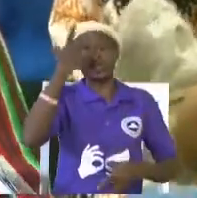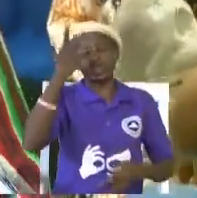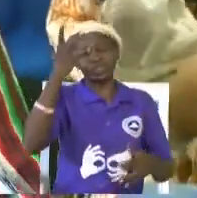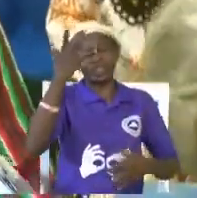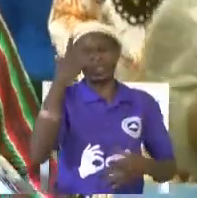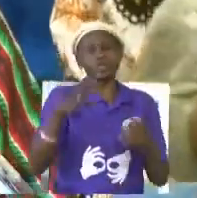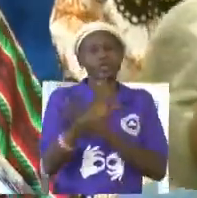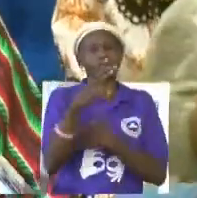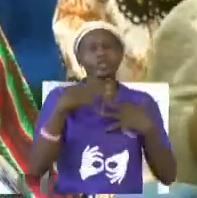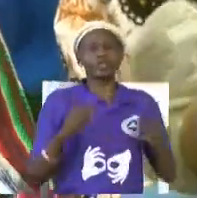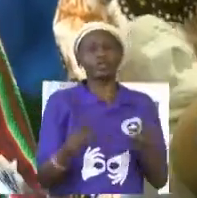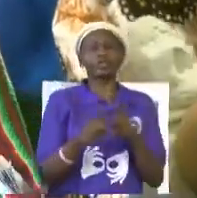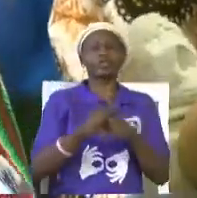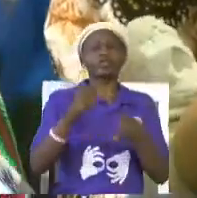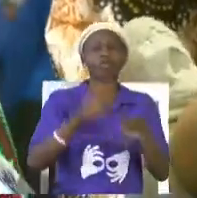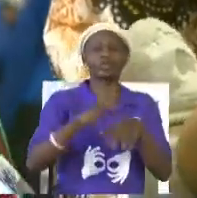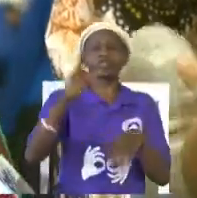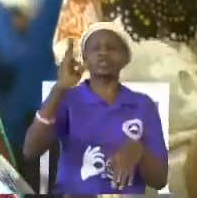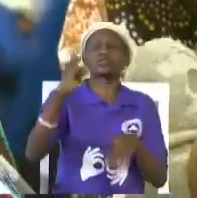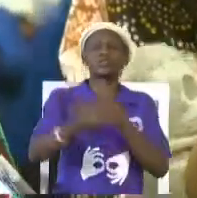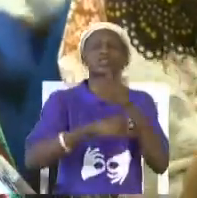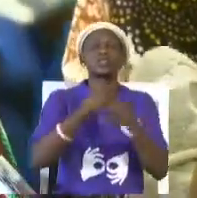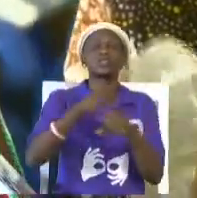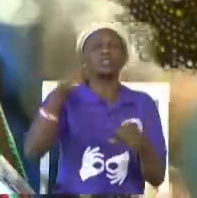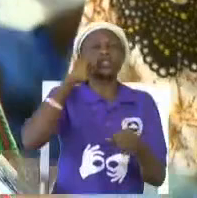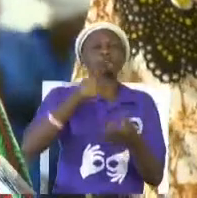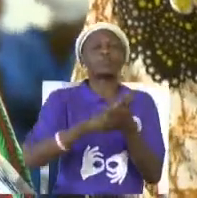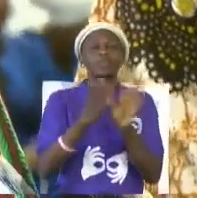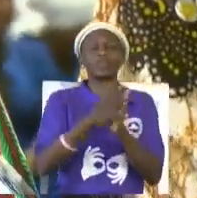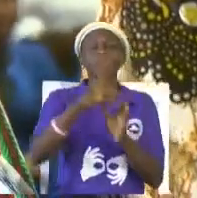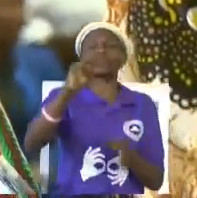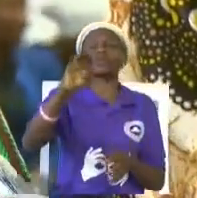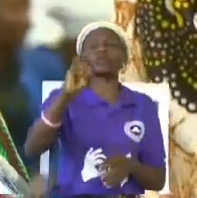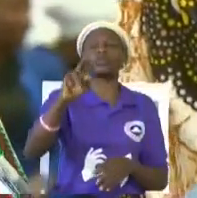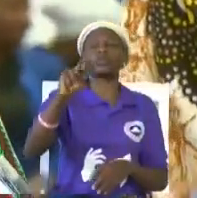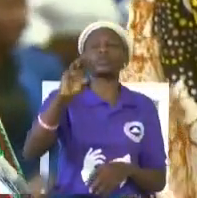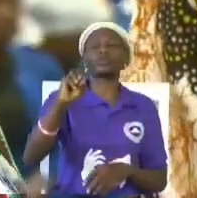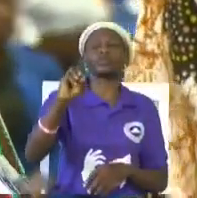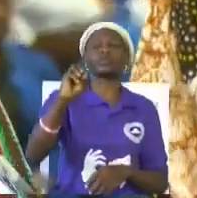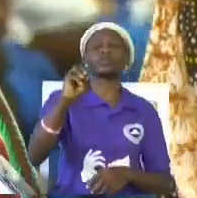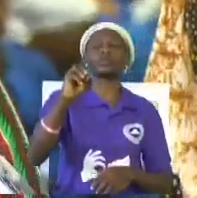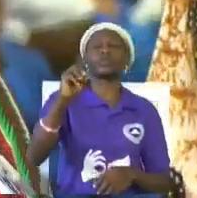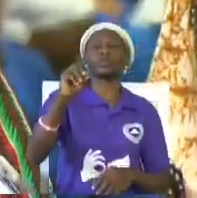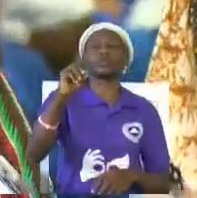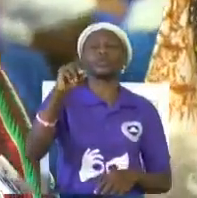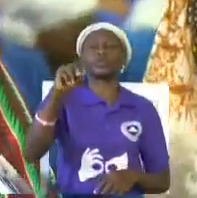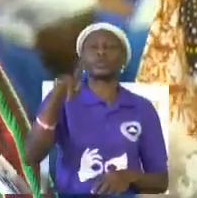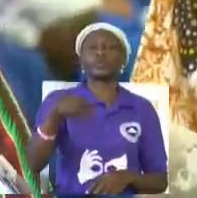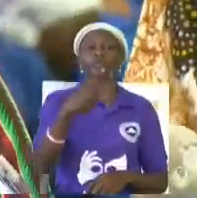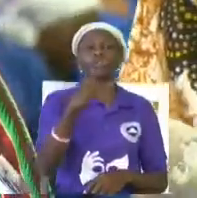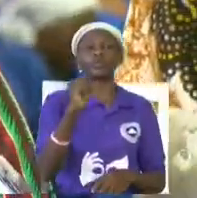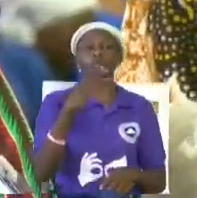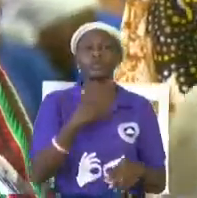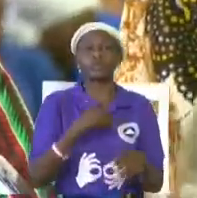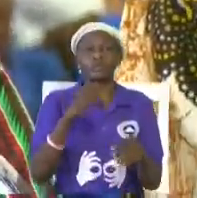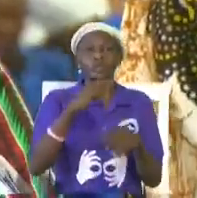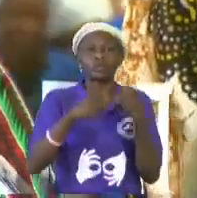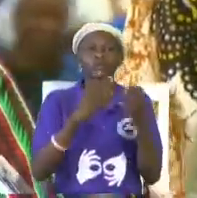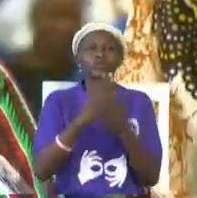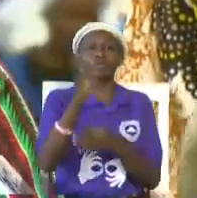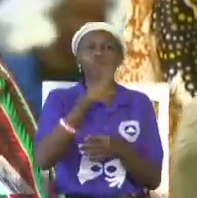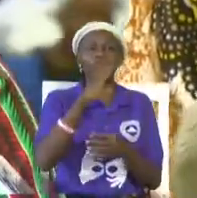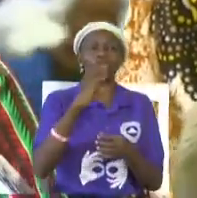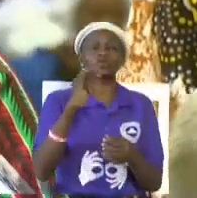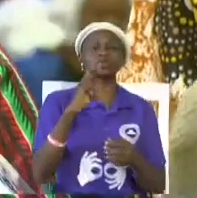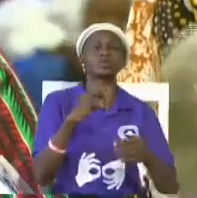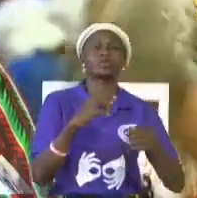In the course of the 17 years, I became menopause. I went through hot flush. And the doctor told me, "Madam," I said, "what is the